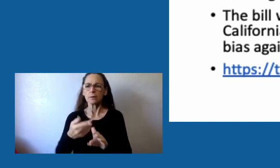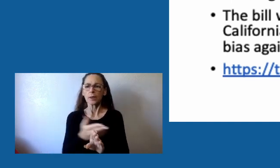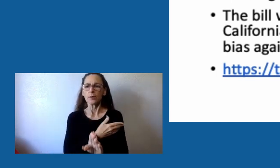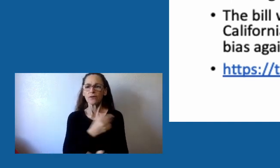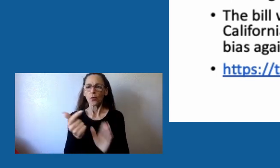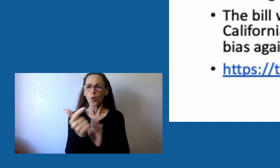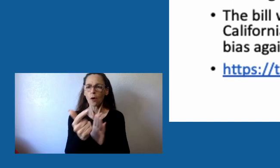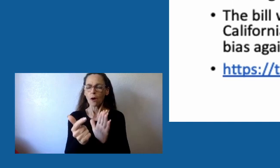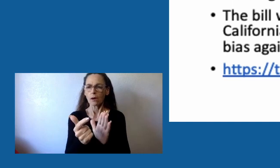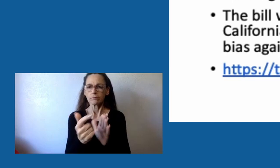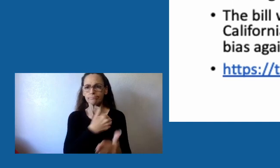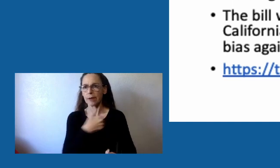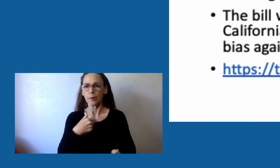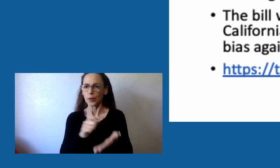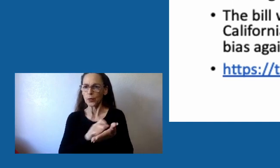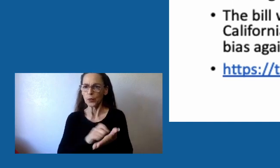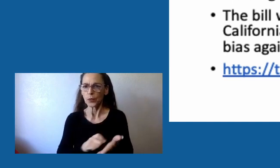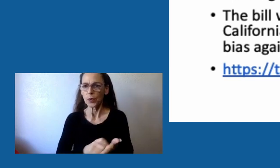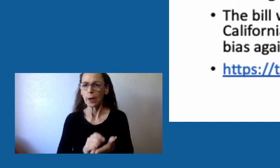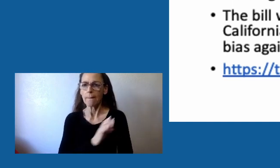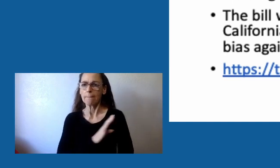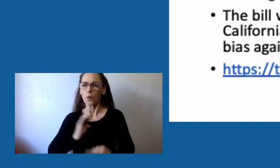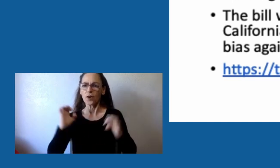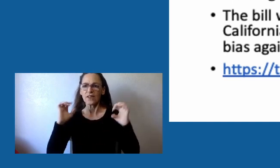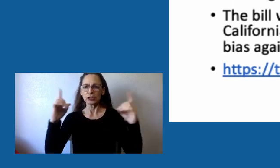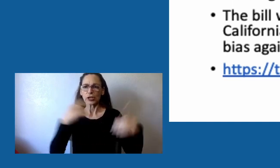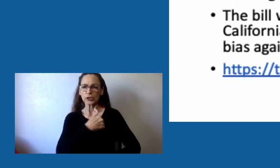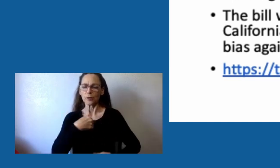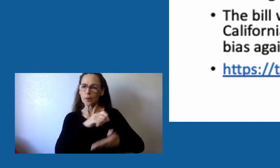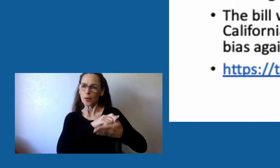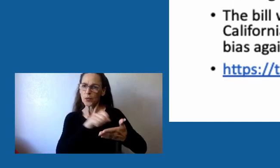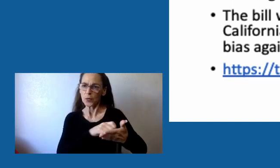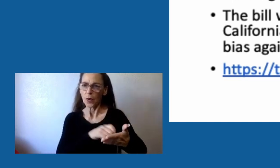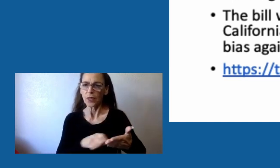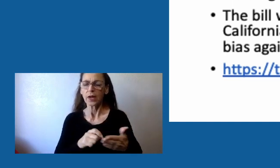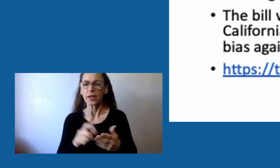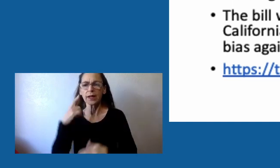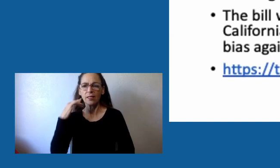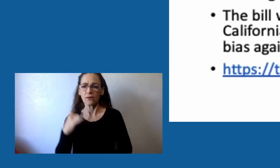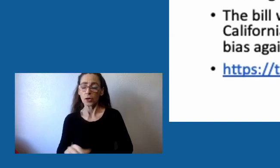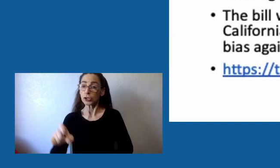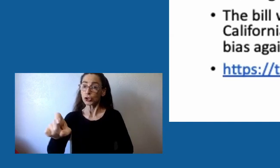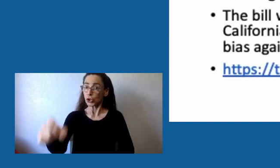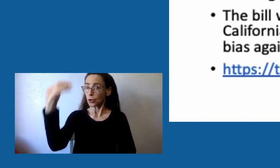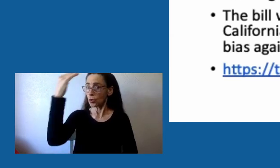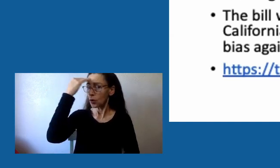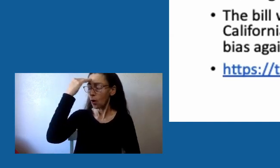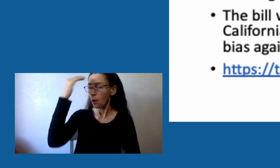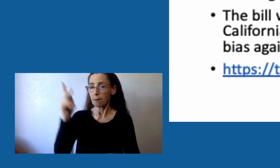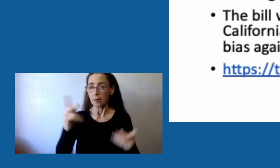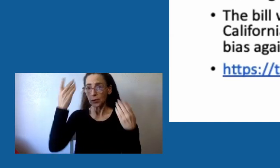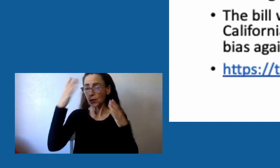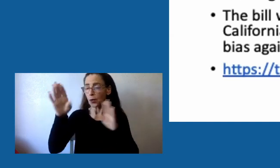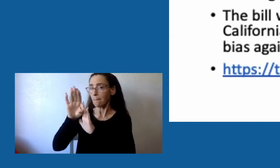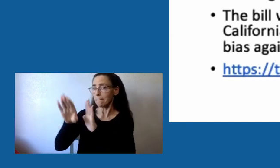Lieber, now just recently a Board of Education member, sponsored by Equality California. You should know that, for those who don't know the